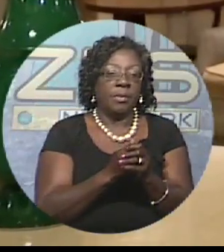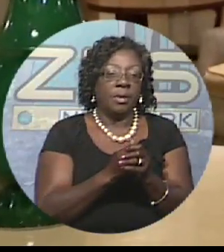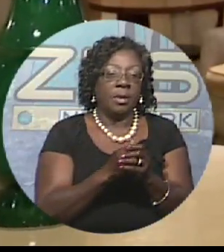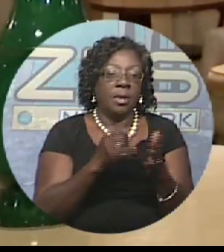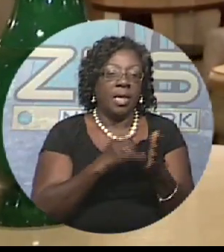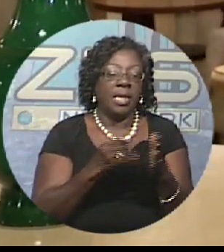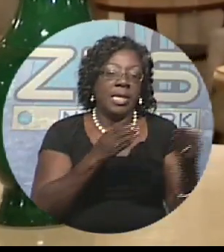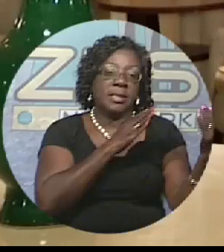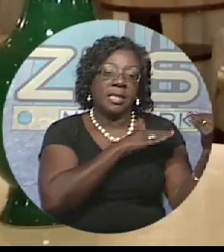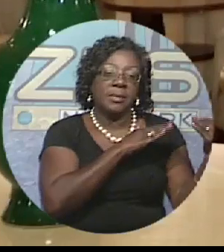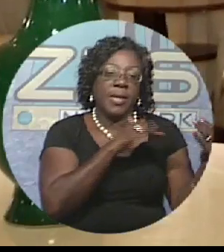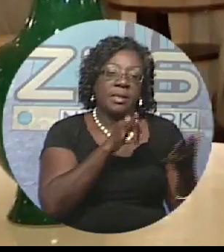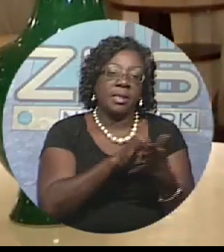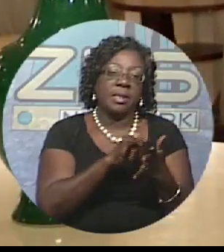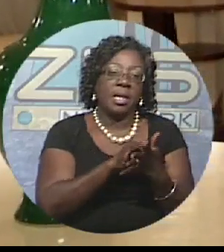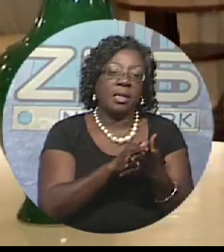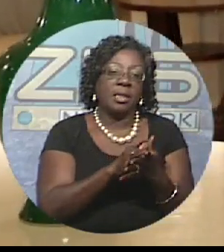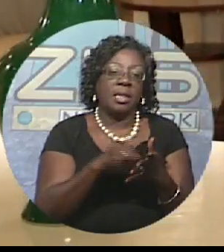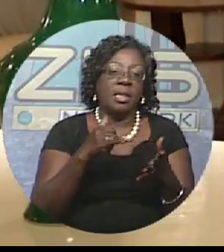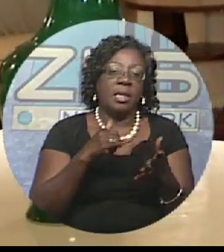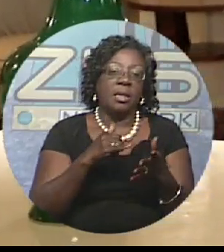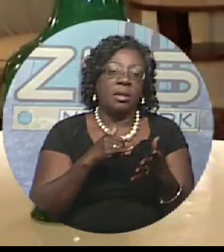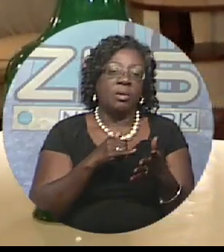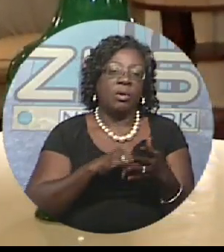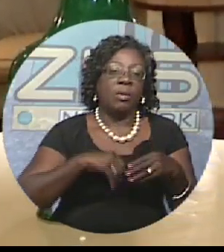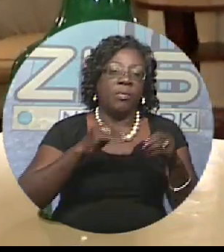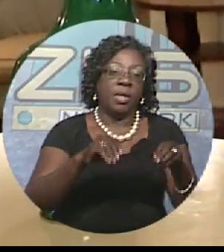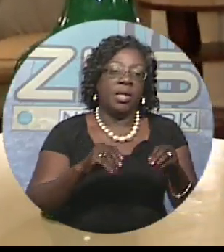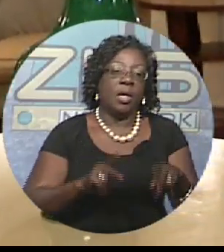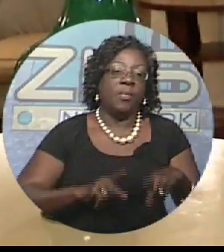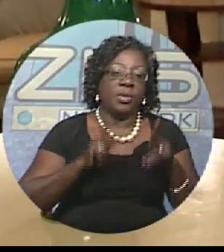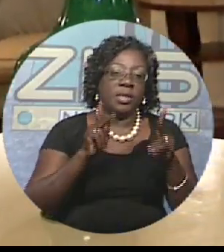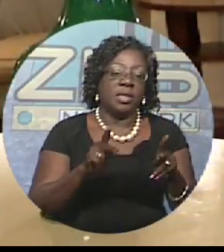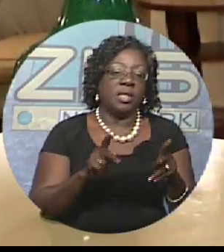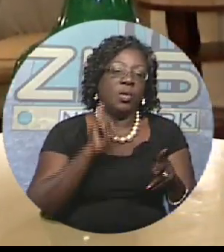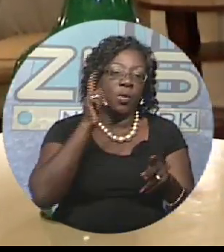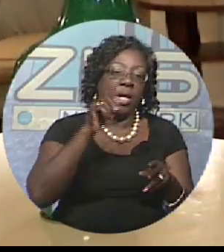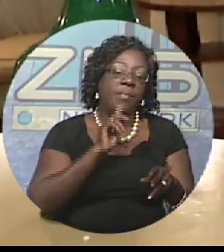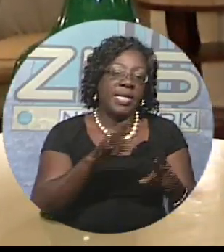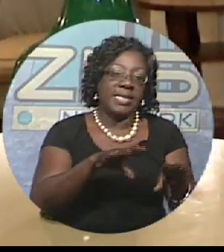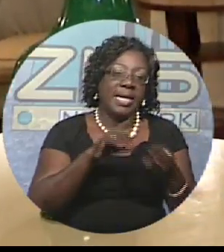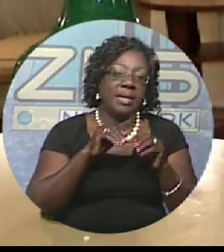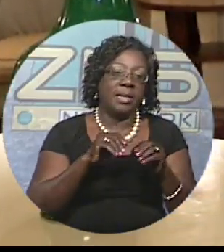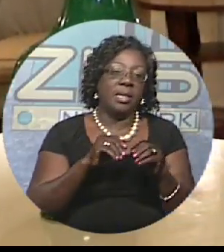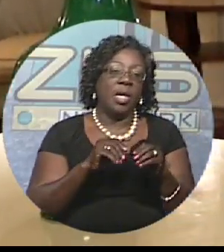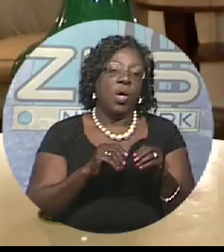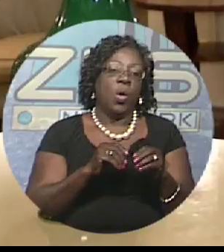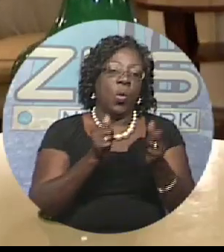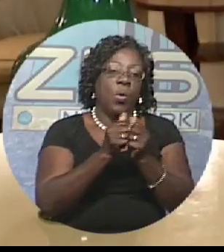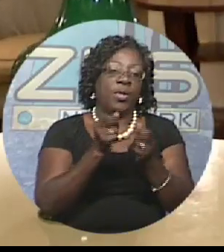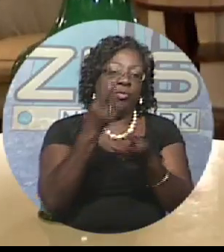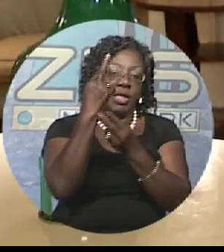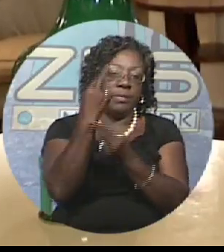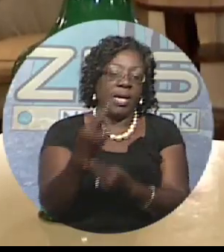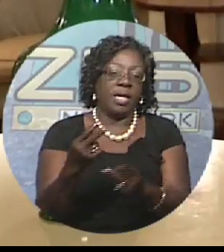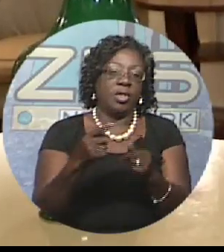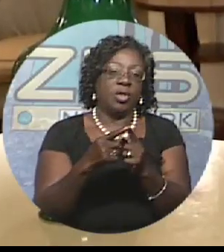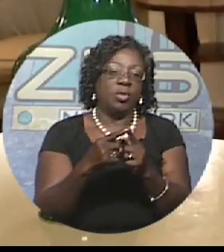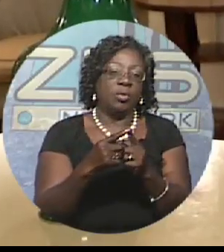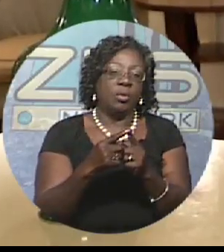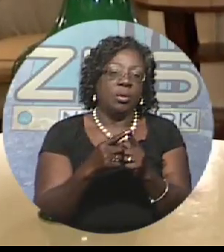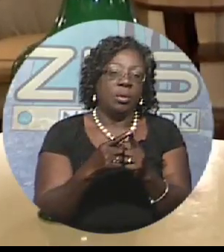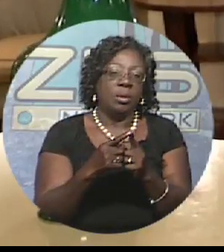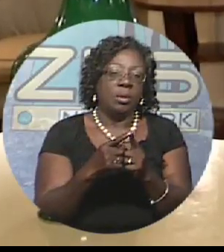it is expected that a definitive position will be taken with respect to the Apex